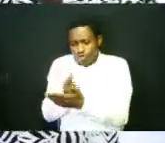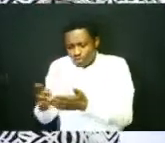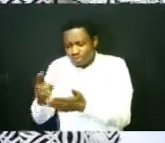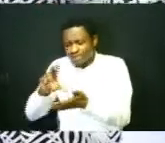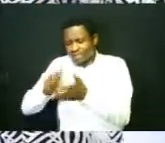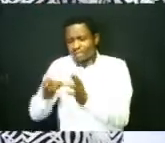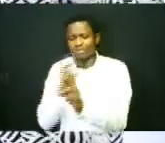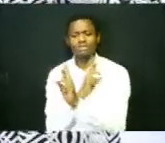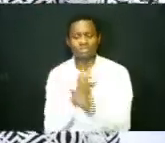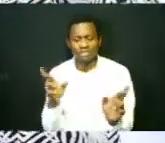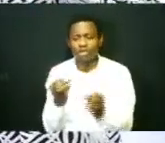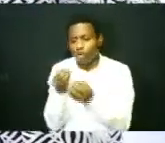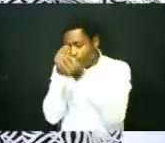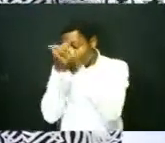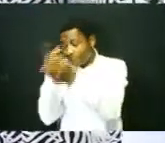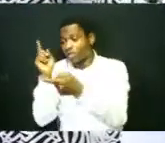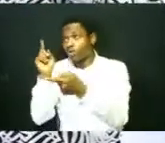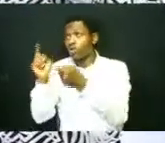directives.